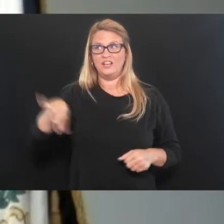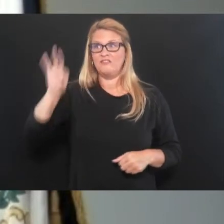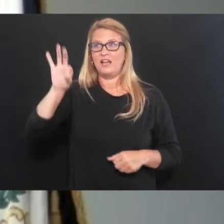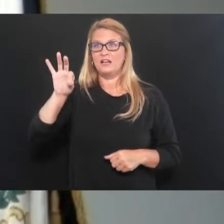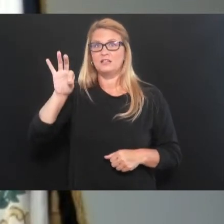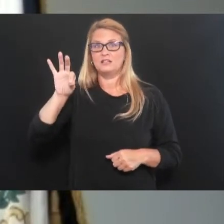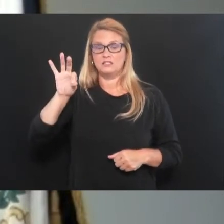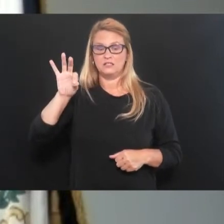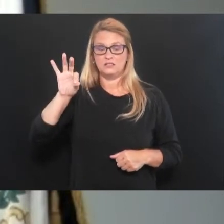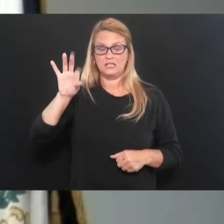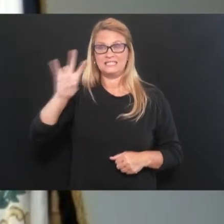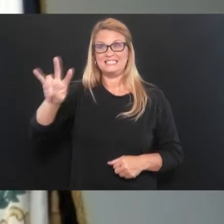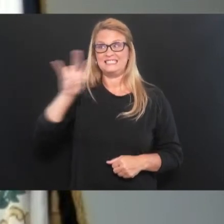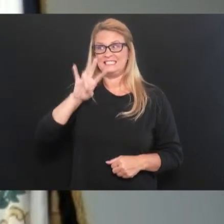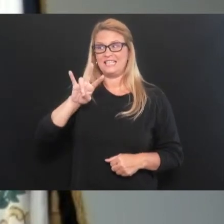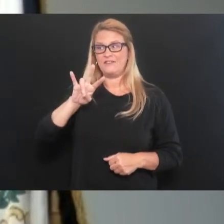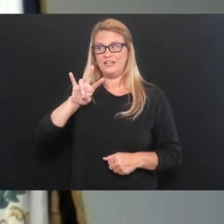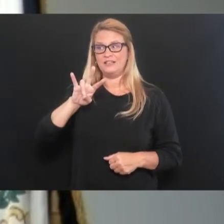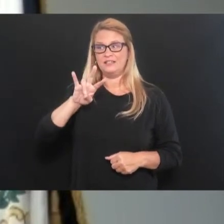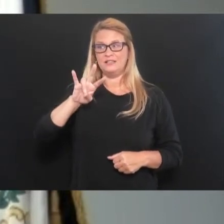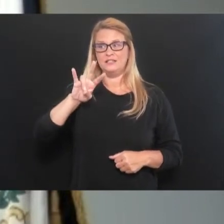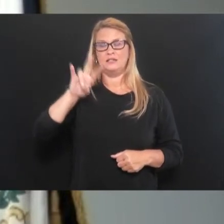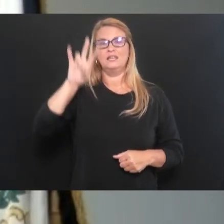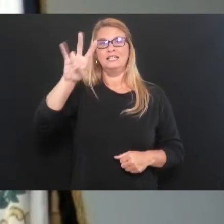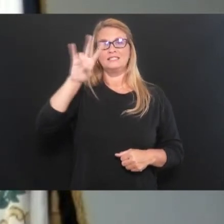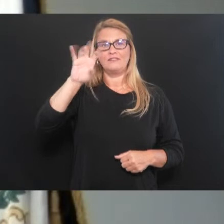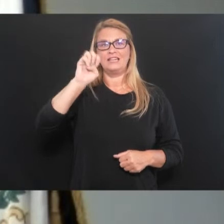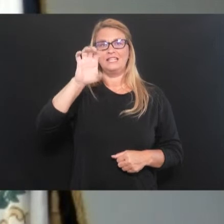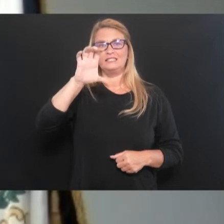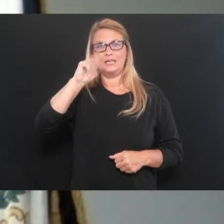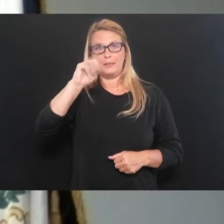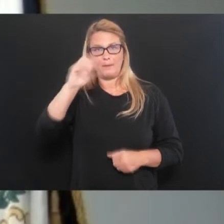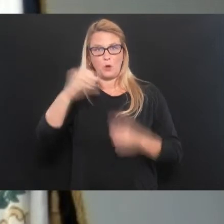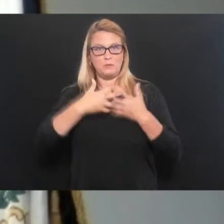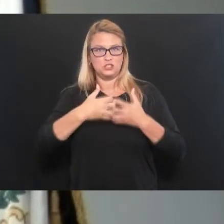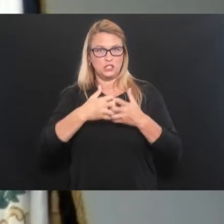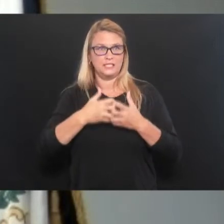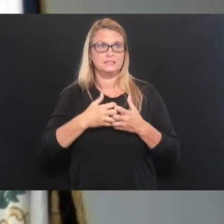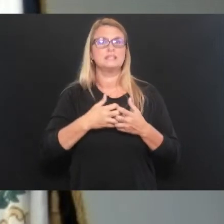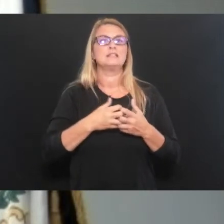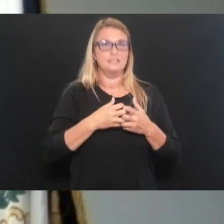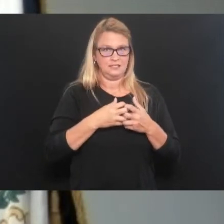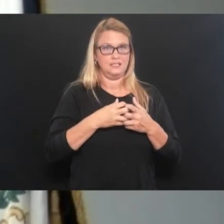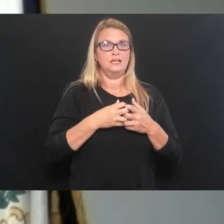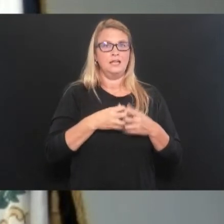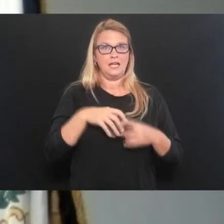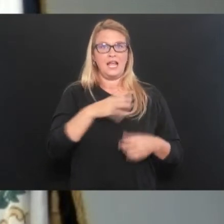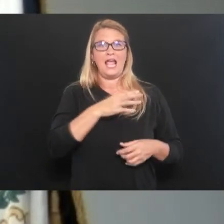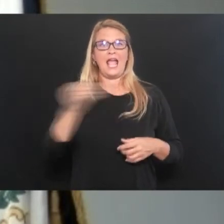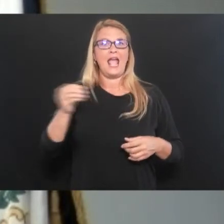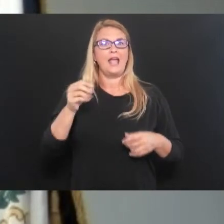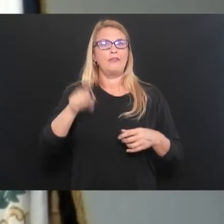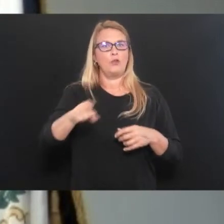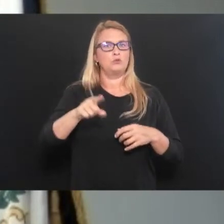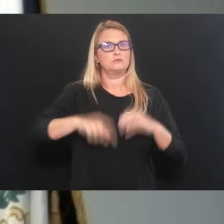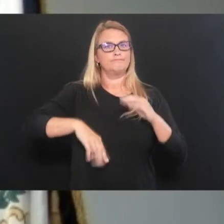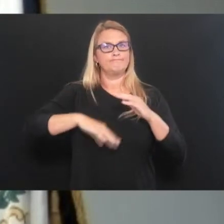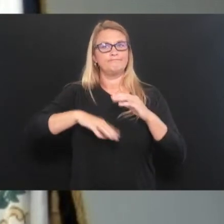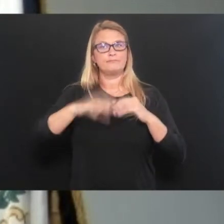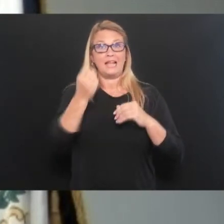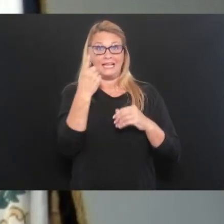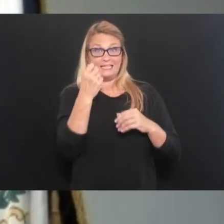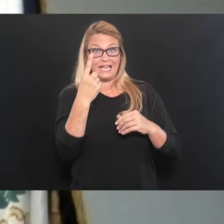7 ECMO machines in the state. The existing capacity in West Virginia with these 2 facilities is 11 machines,